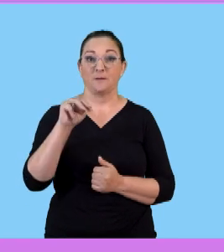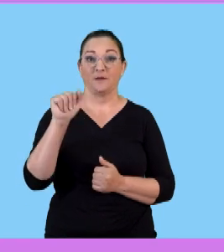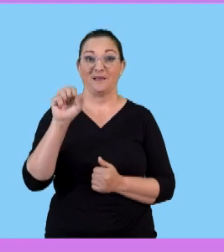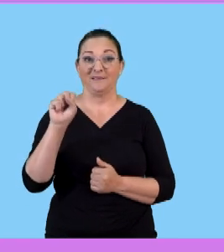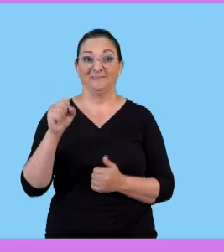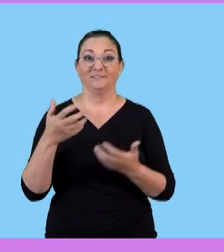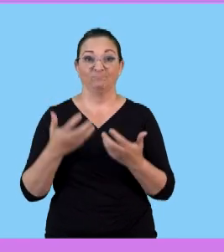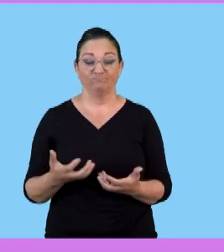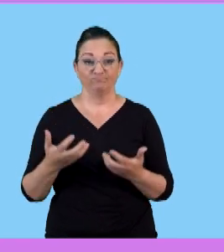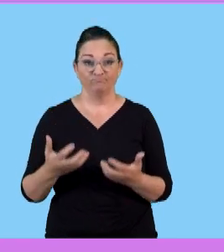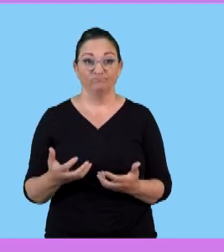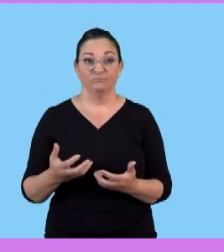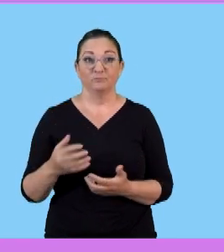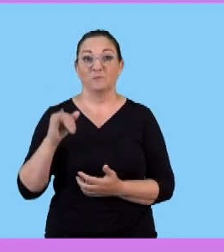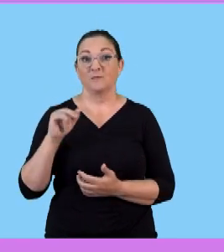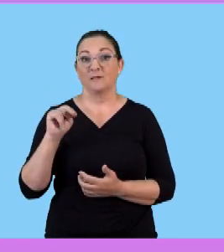mass